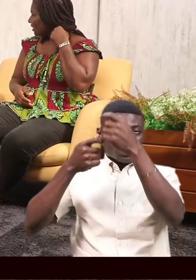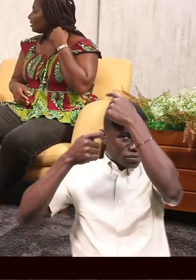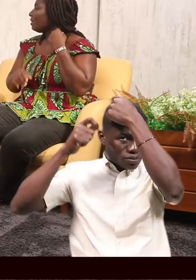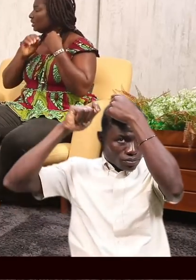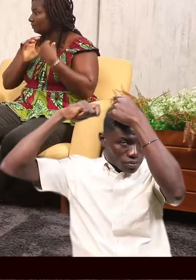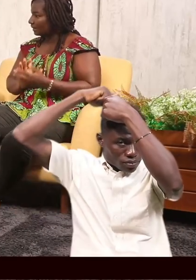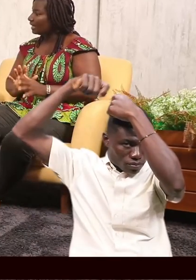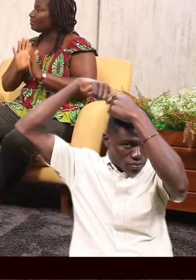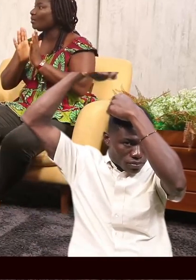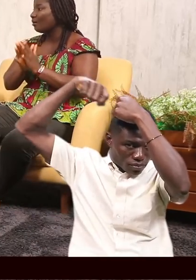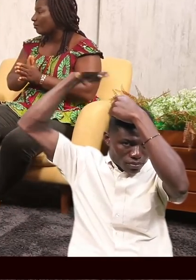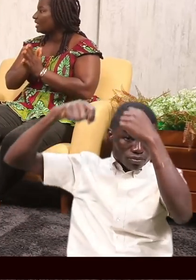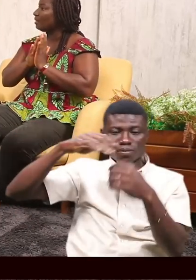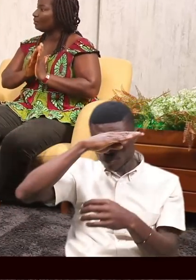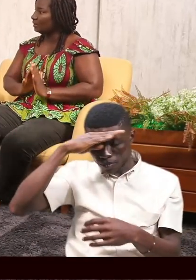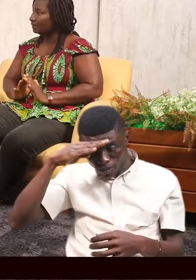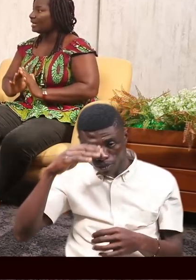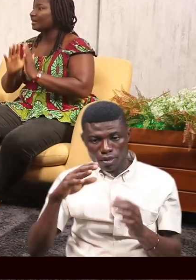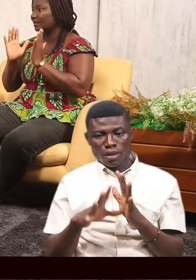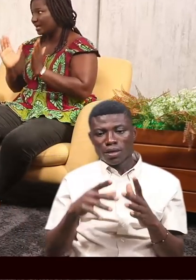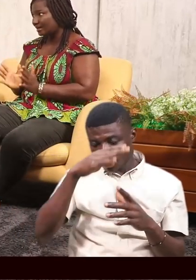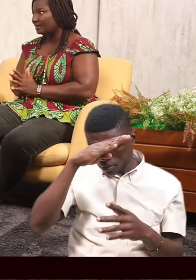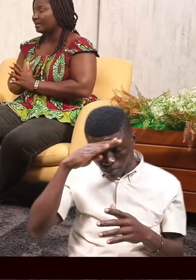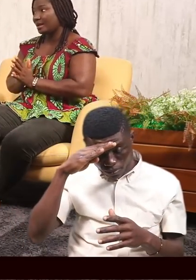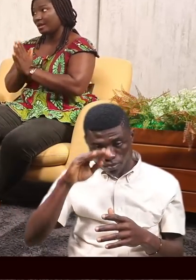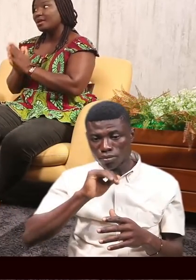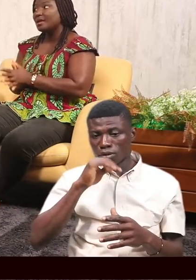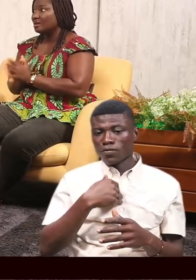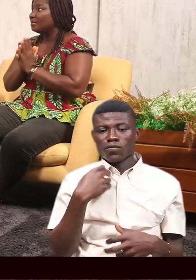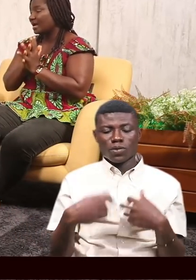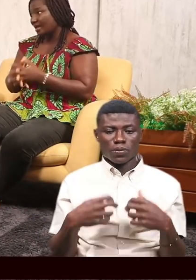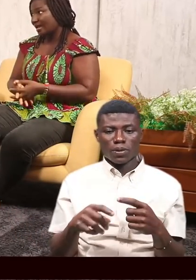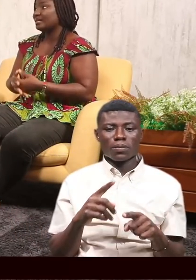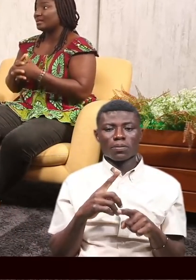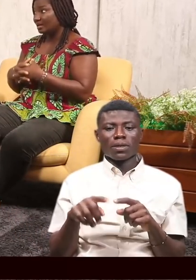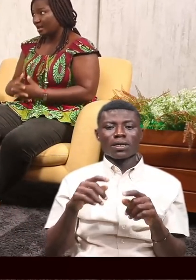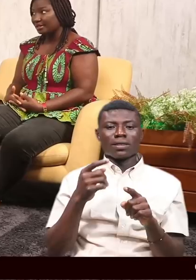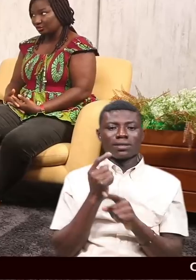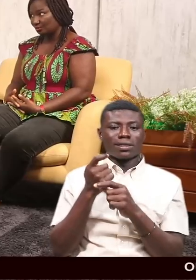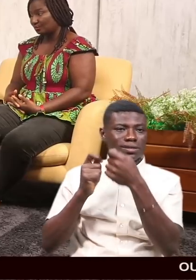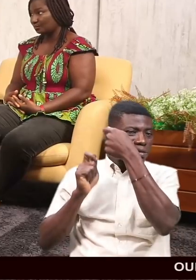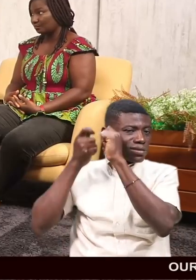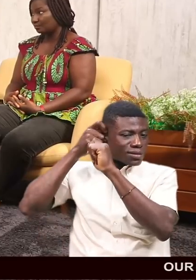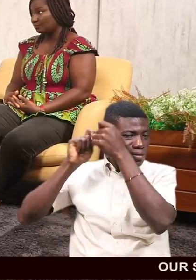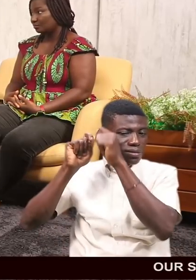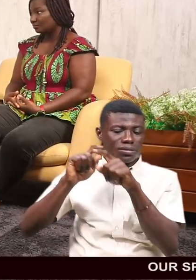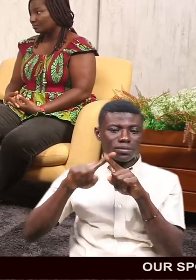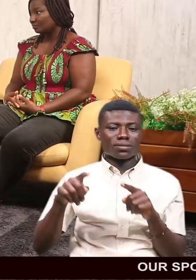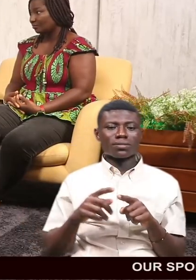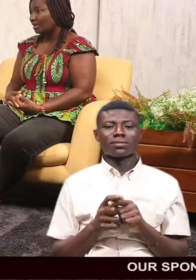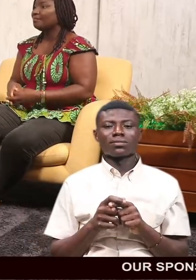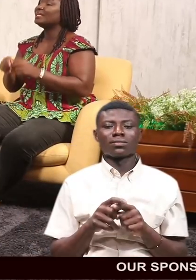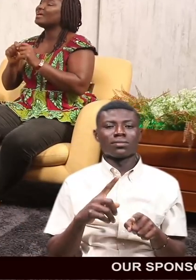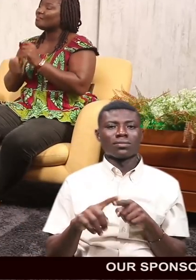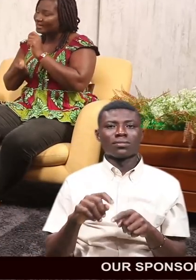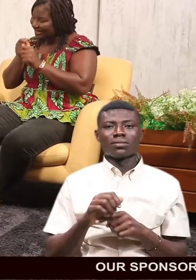mebo win and mebo ni black, mebo huma and mebo ni black near de dear. And you be a incanini a better home. But a year